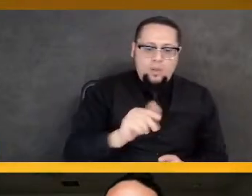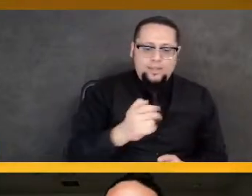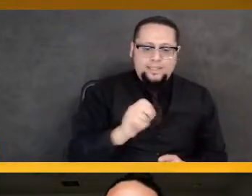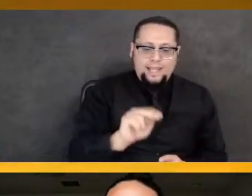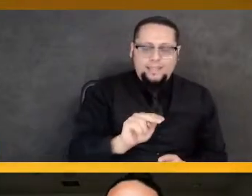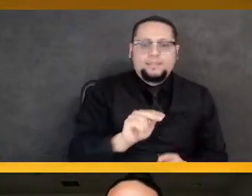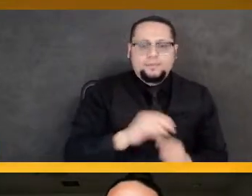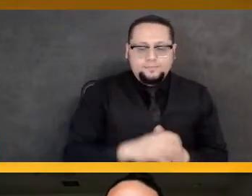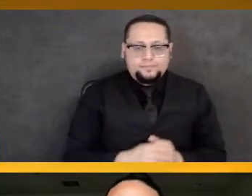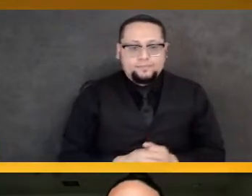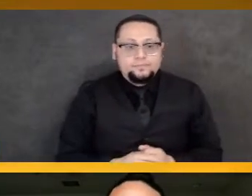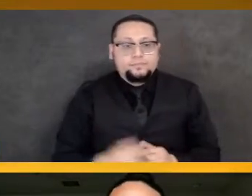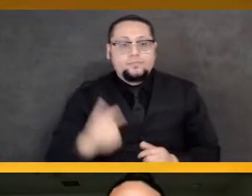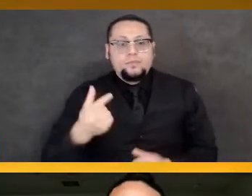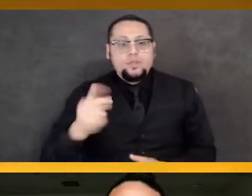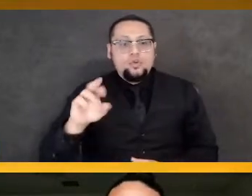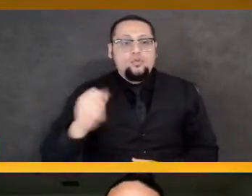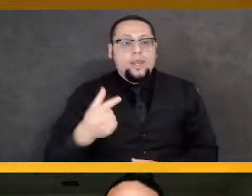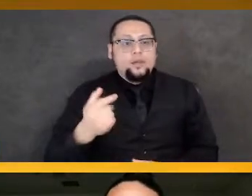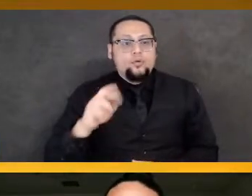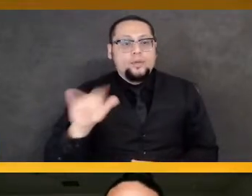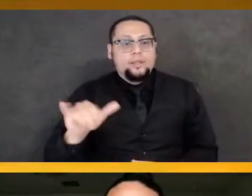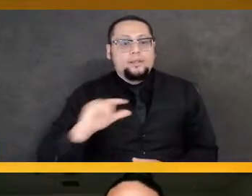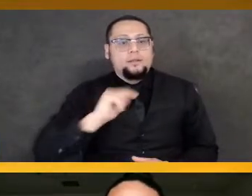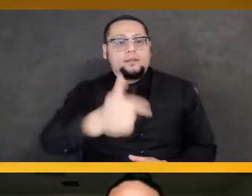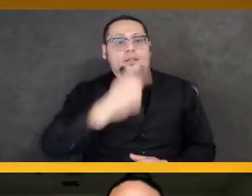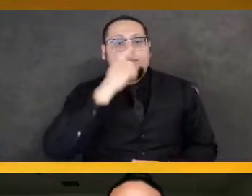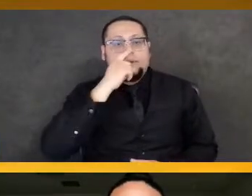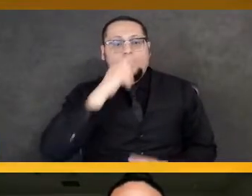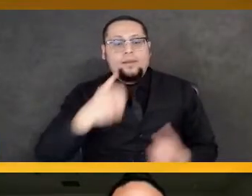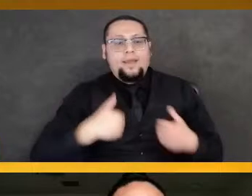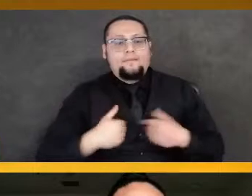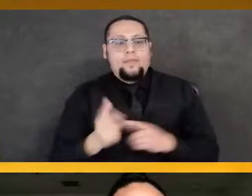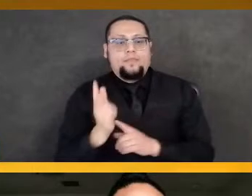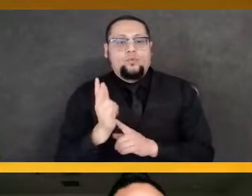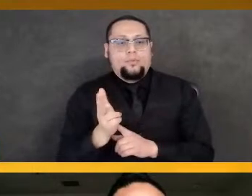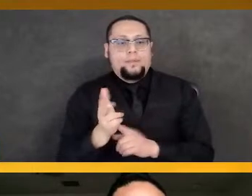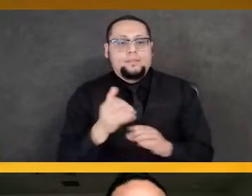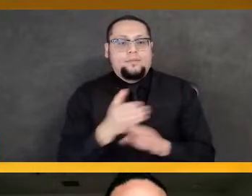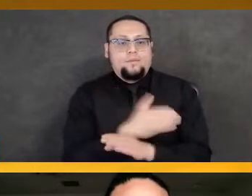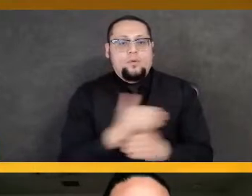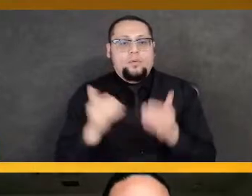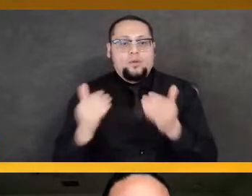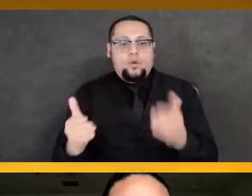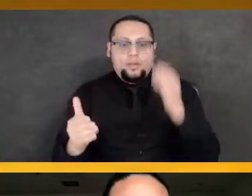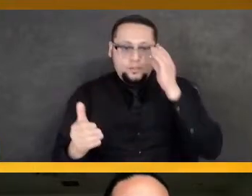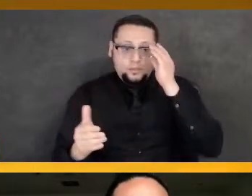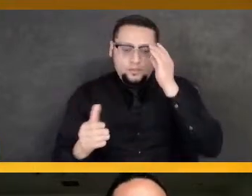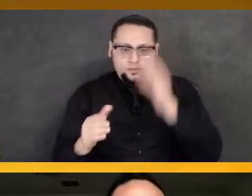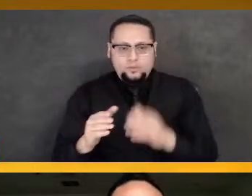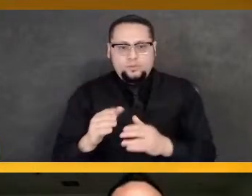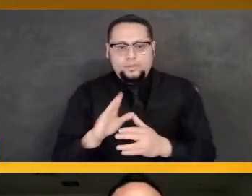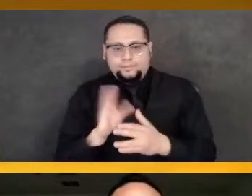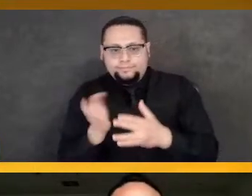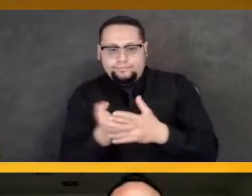it over to you. We have about 3 minutes before we cut into like an intercession time. So I just wanted to give